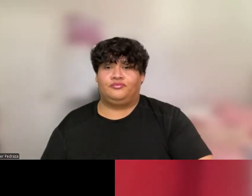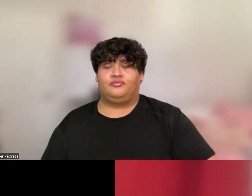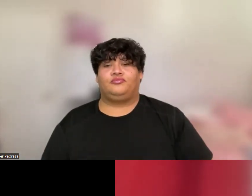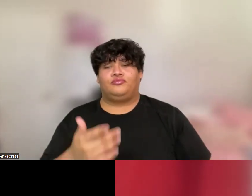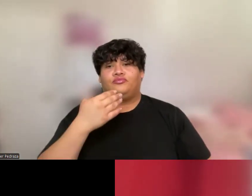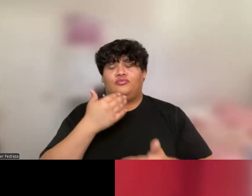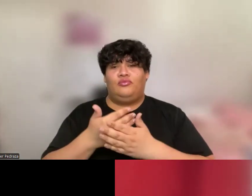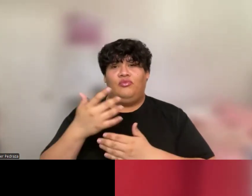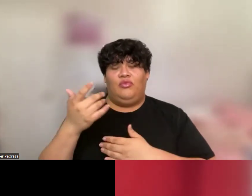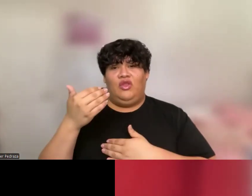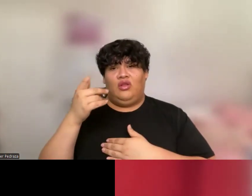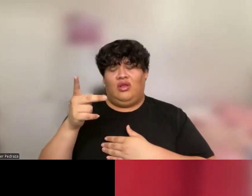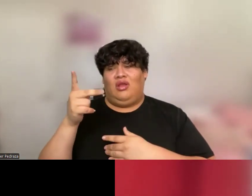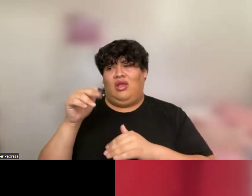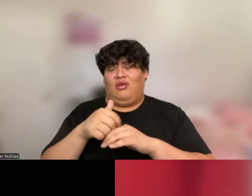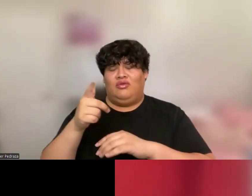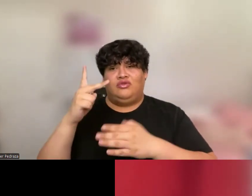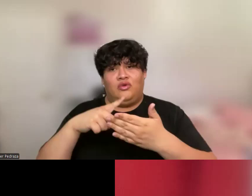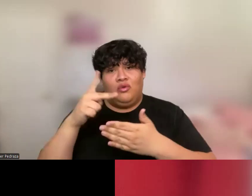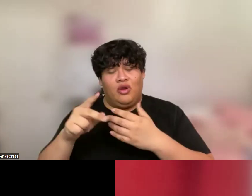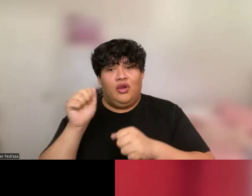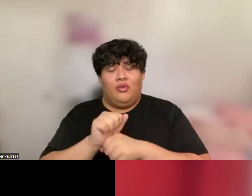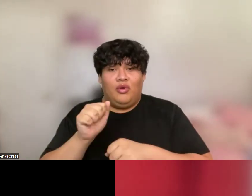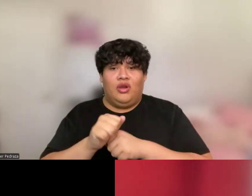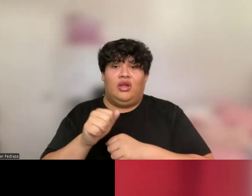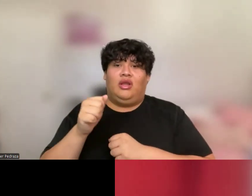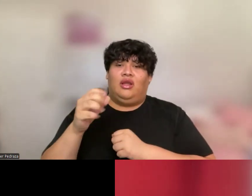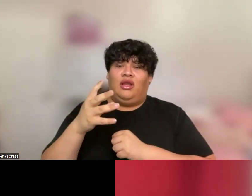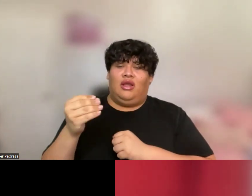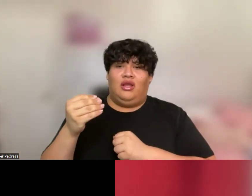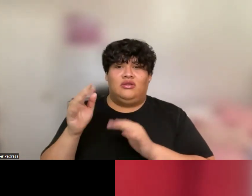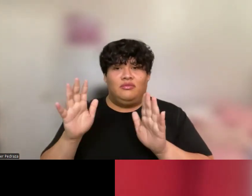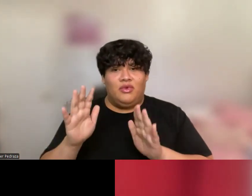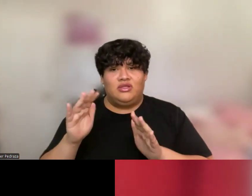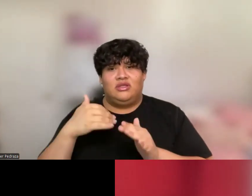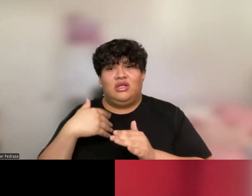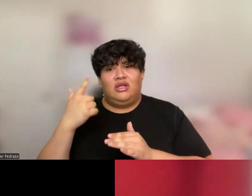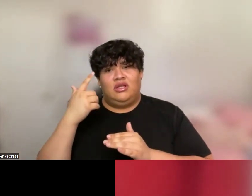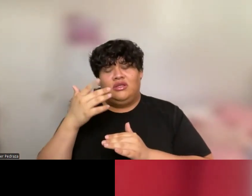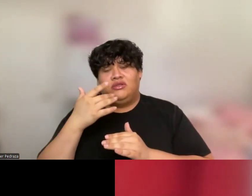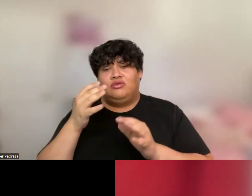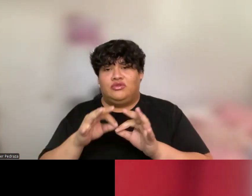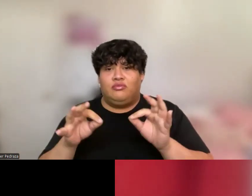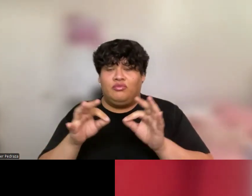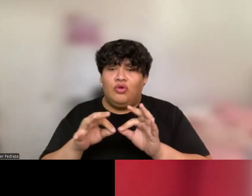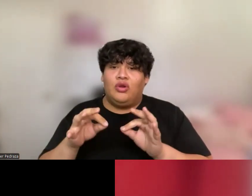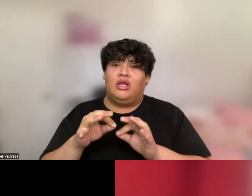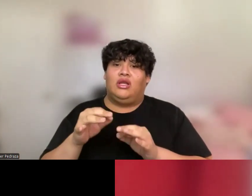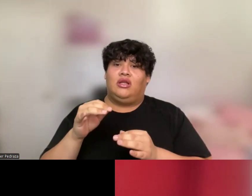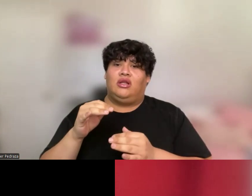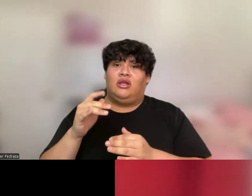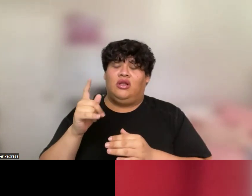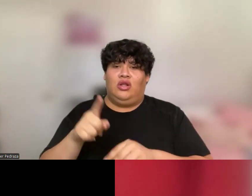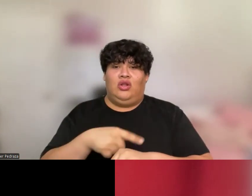the genesis of the program, of it being a neighbor to neighbor. And I think it's especially important to remember the genesis of some of more